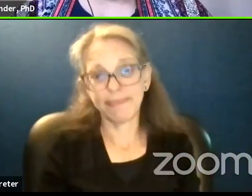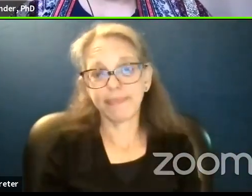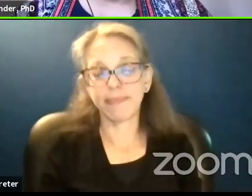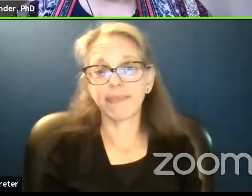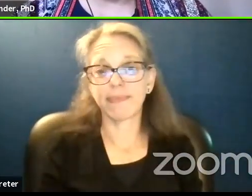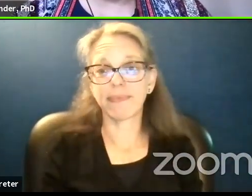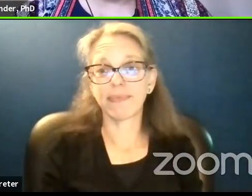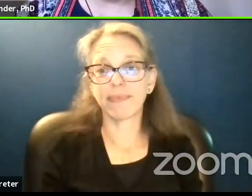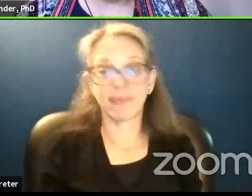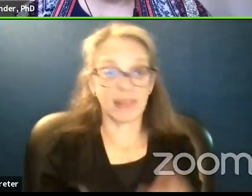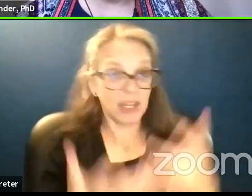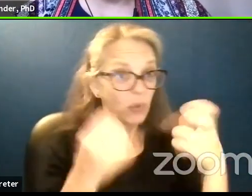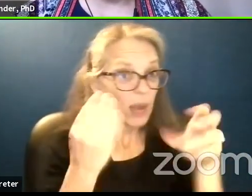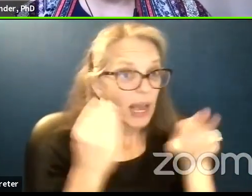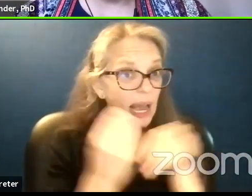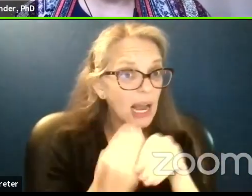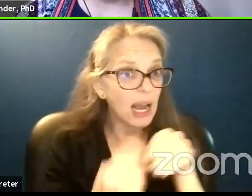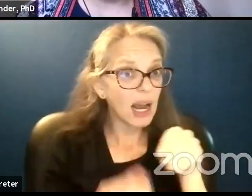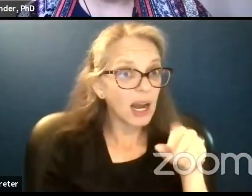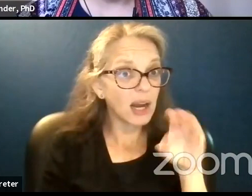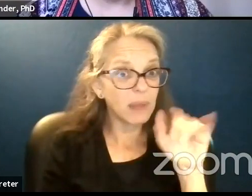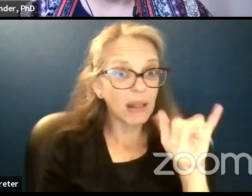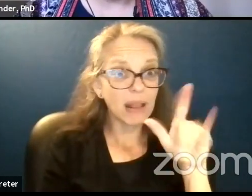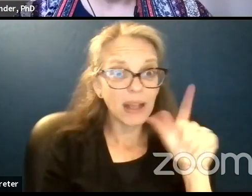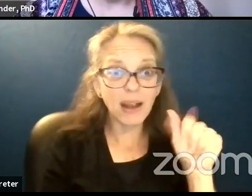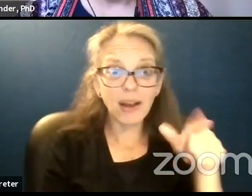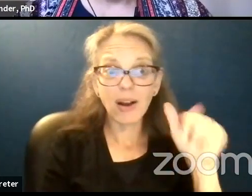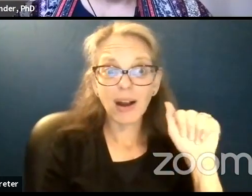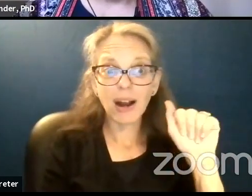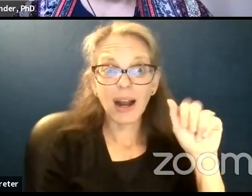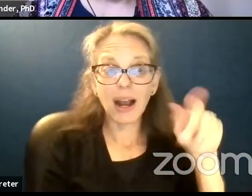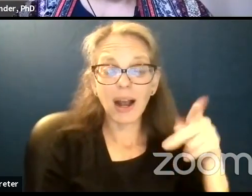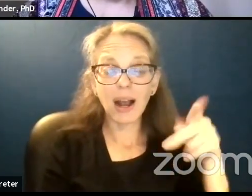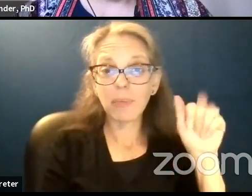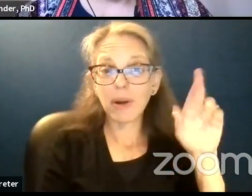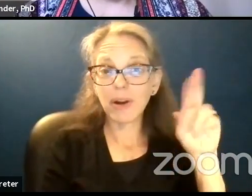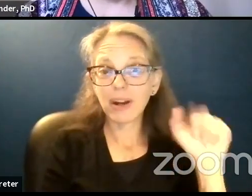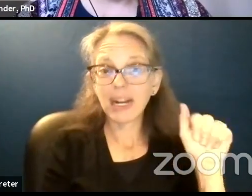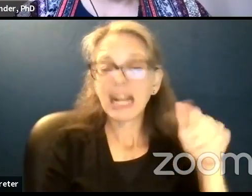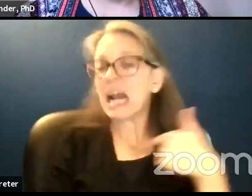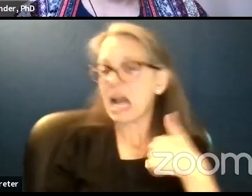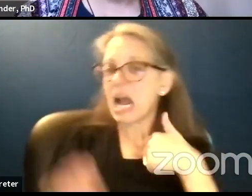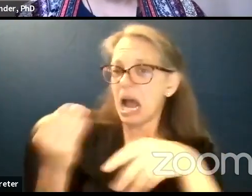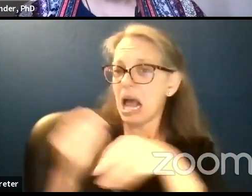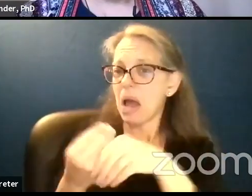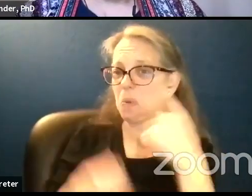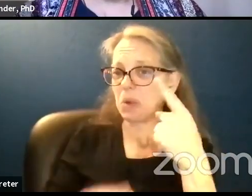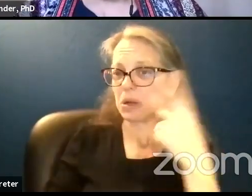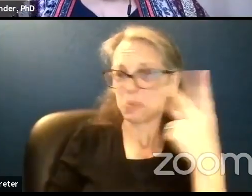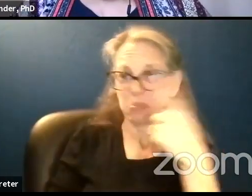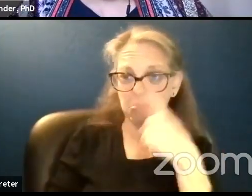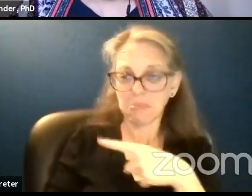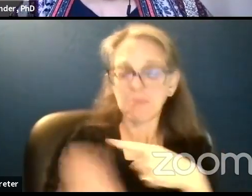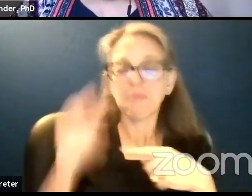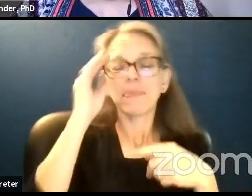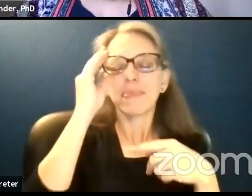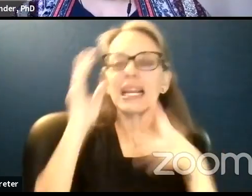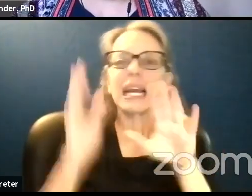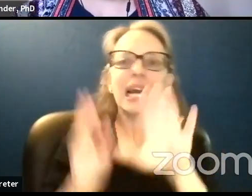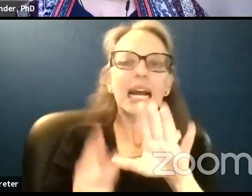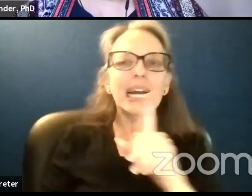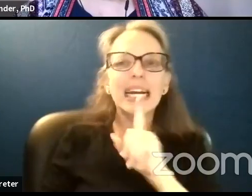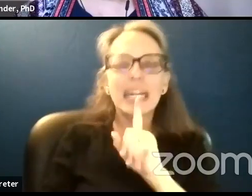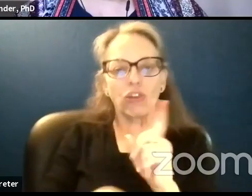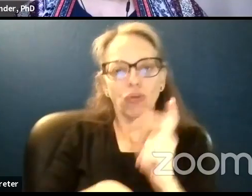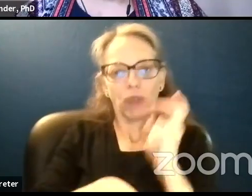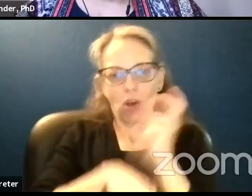Do you want to add anything, Malia? Mm-hmm. Yeah, I'll just add one or two things that, you know, it's really hard